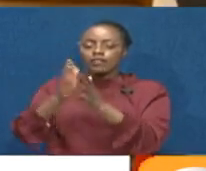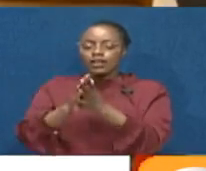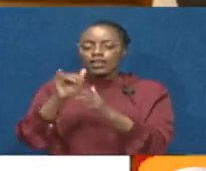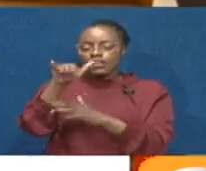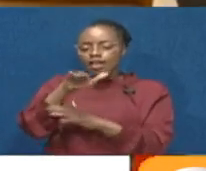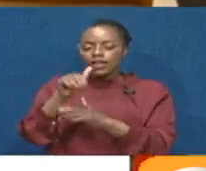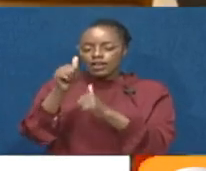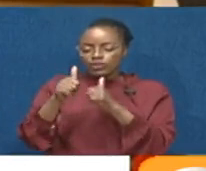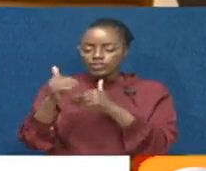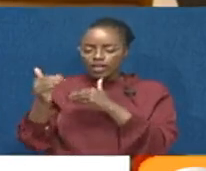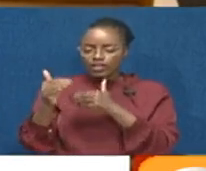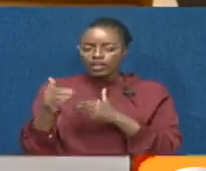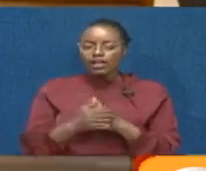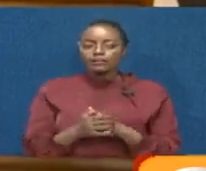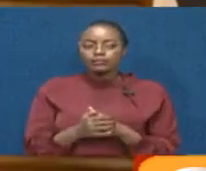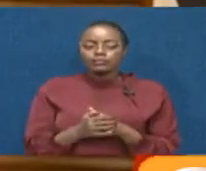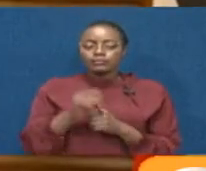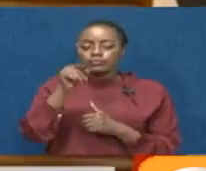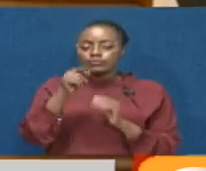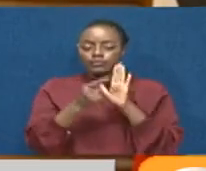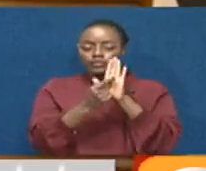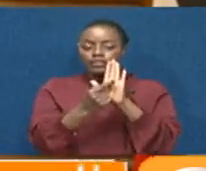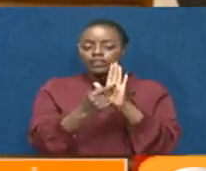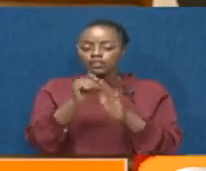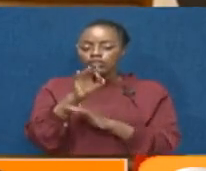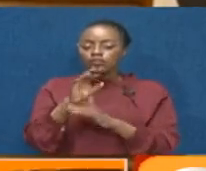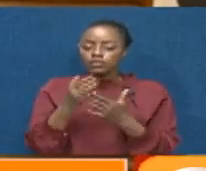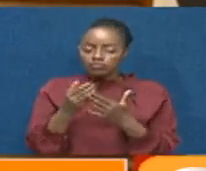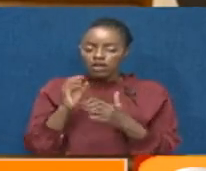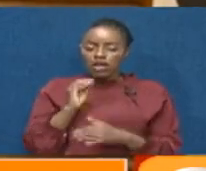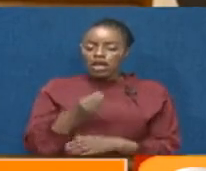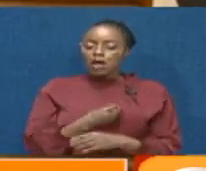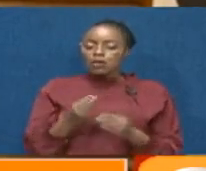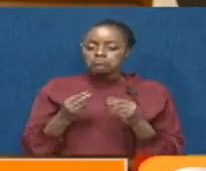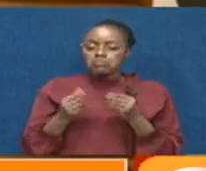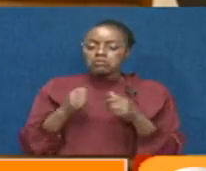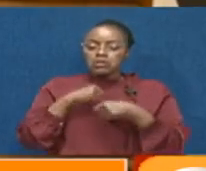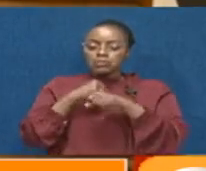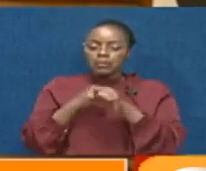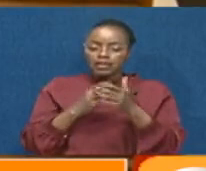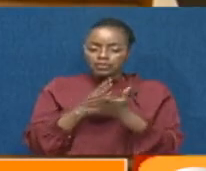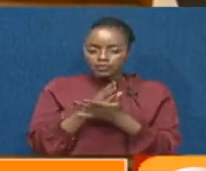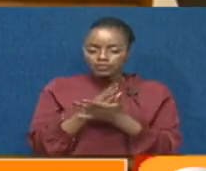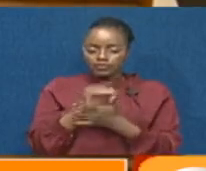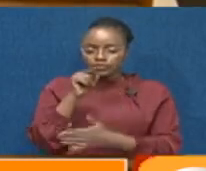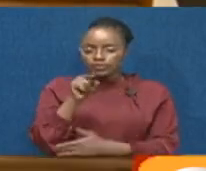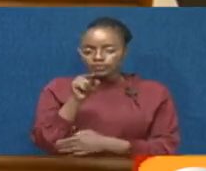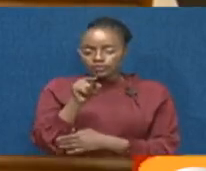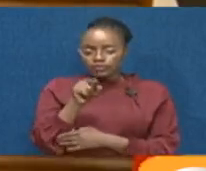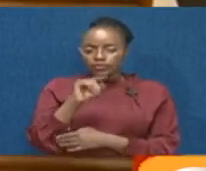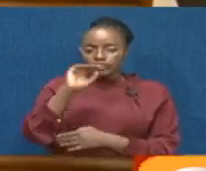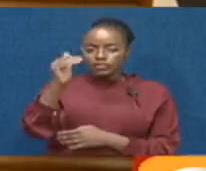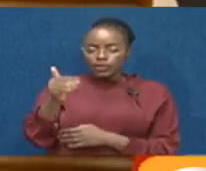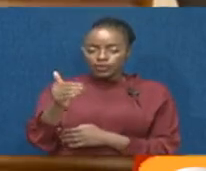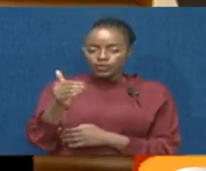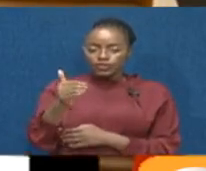its environs. It's a demonstration of our resolve to ensuring that this